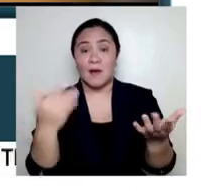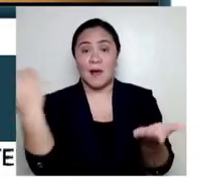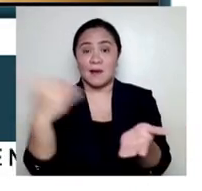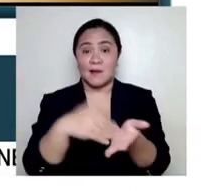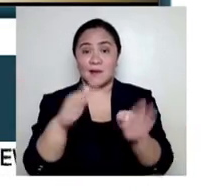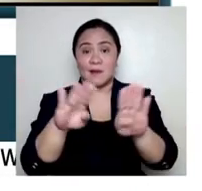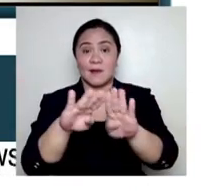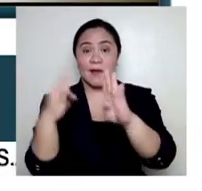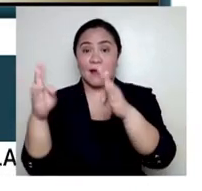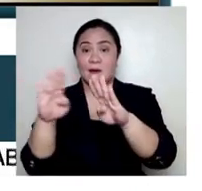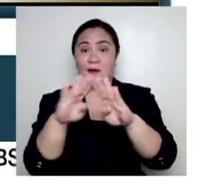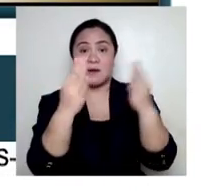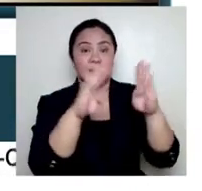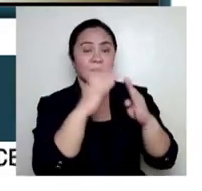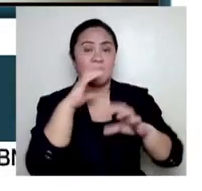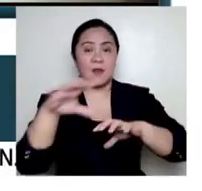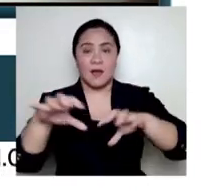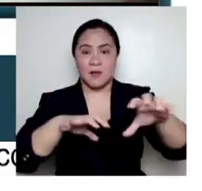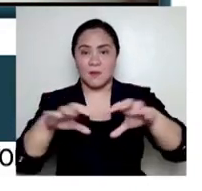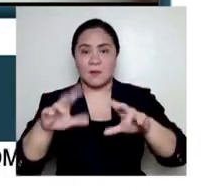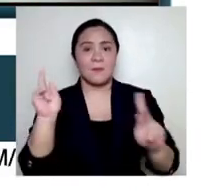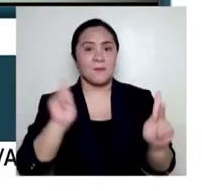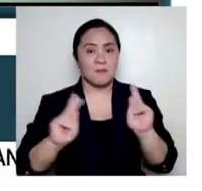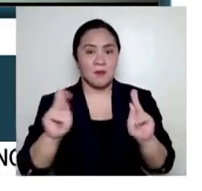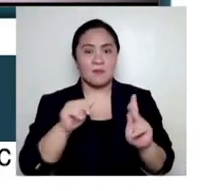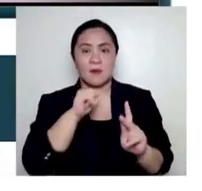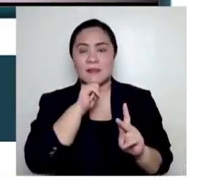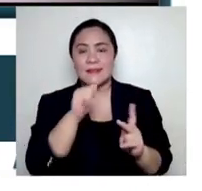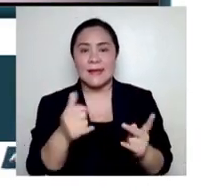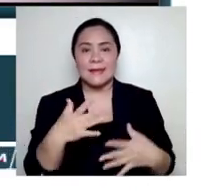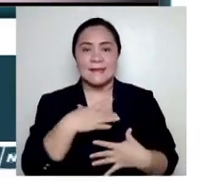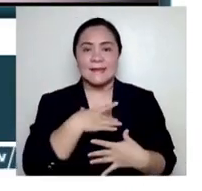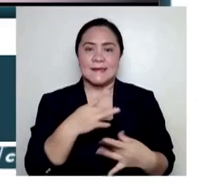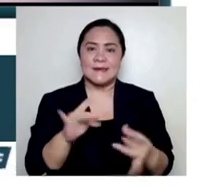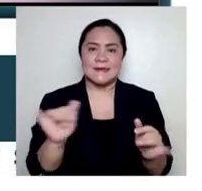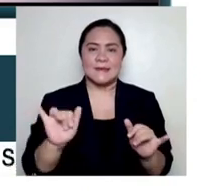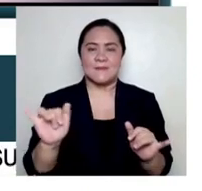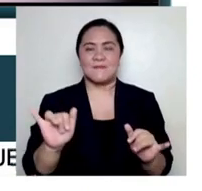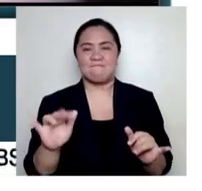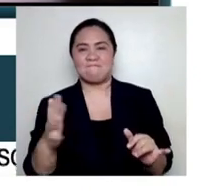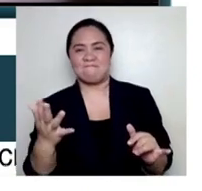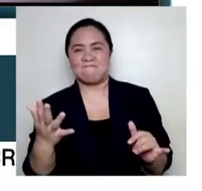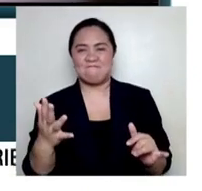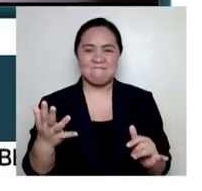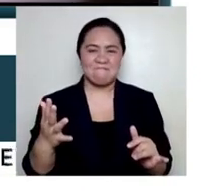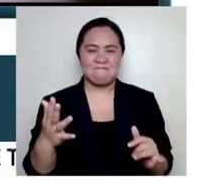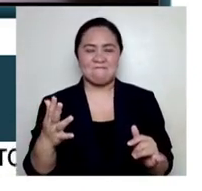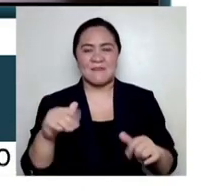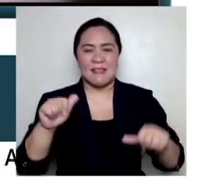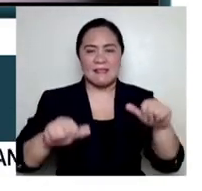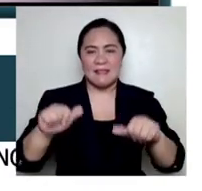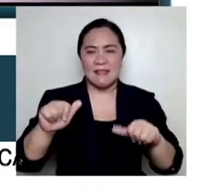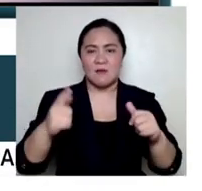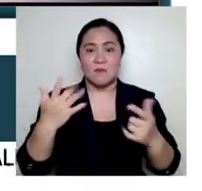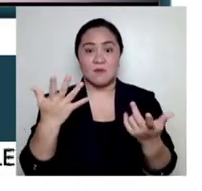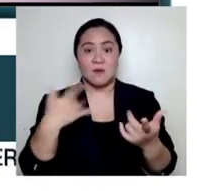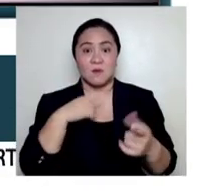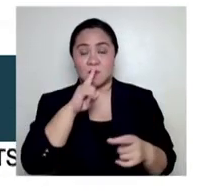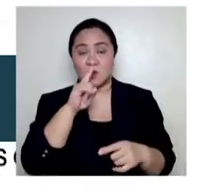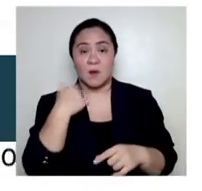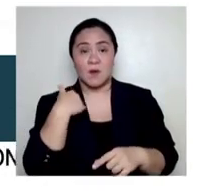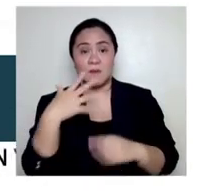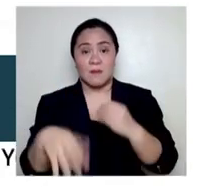our activities because people wouldn't want to become given, you know, wouldn't want to accept the booster shot. Yeah, because the message might